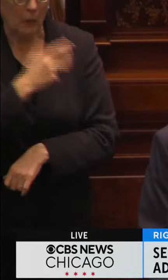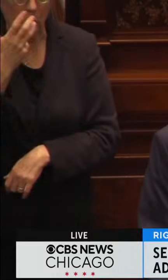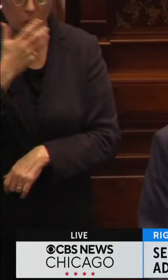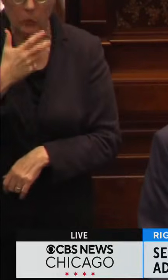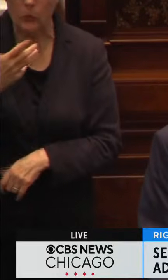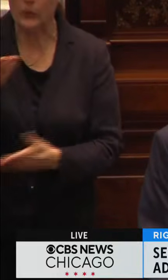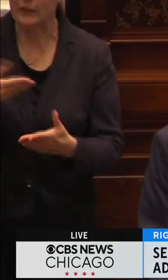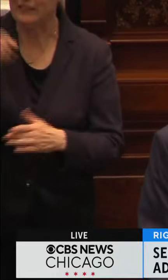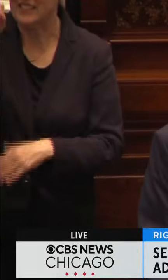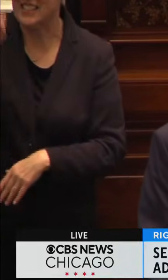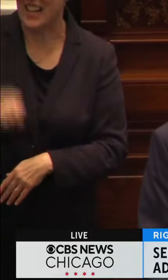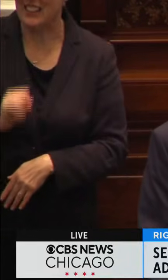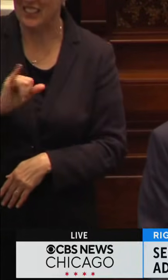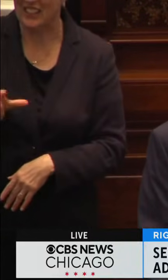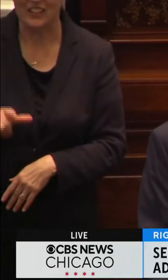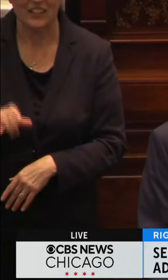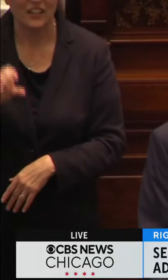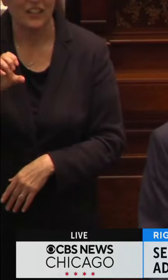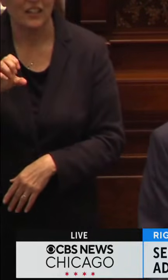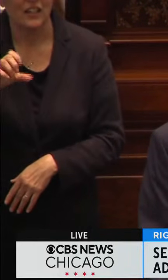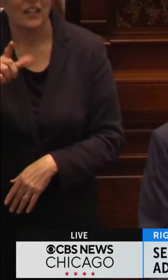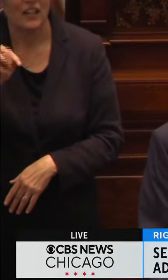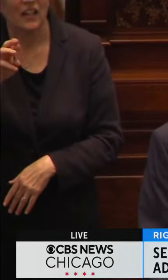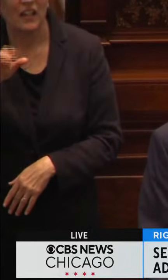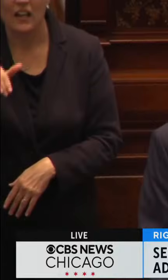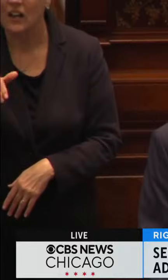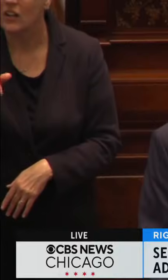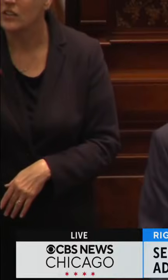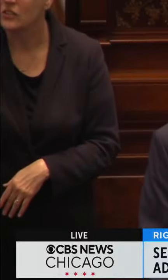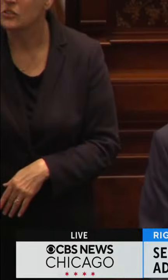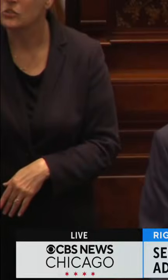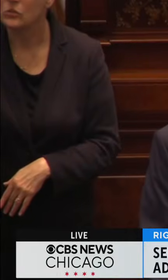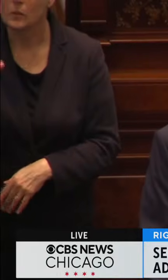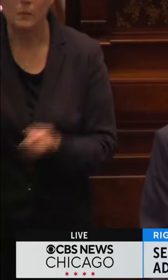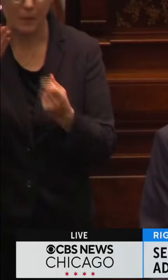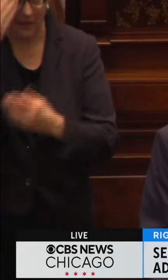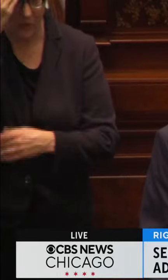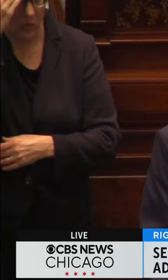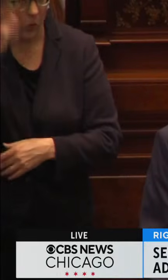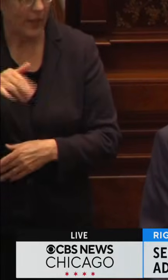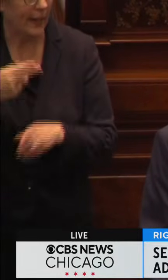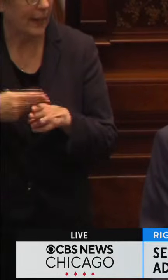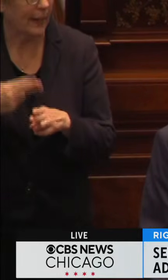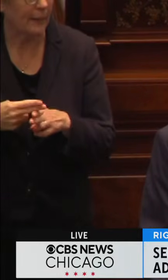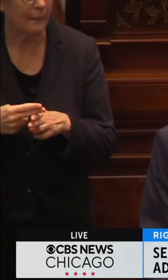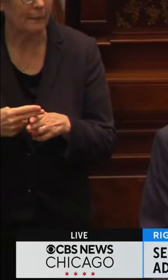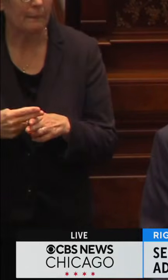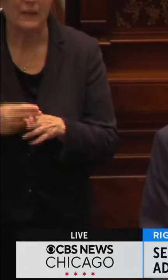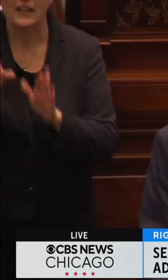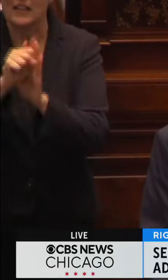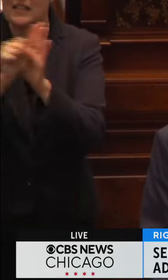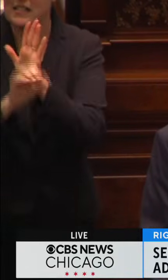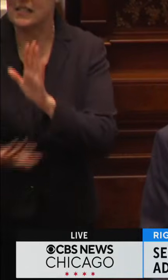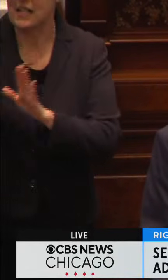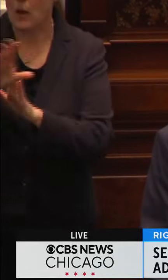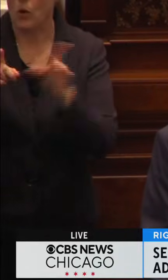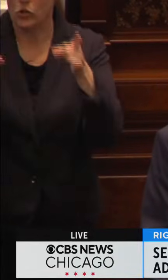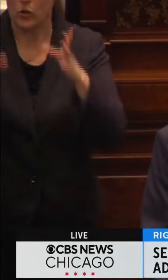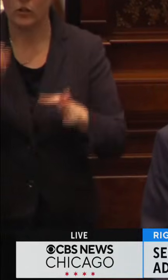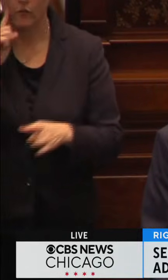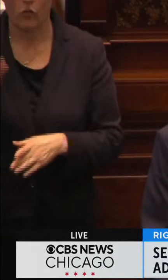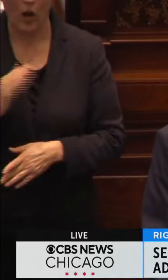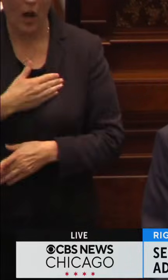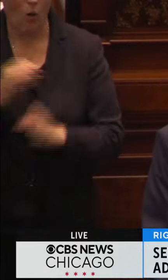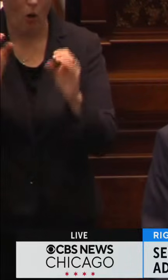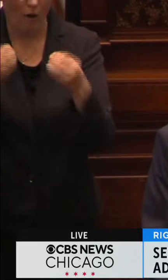downstate. Clarisol Duque, which is a name that's very familiar to many of you. She is the statewide director for our office, and she's